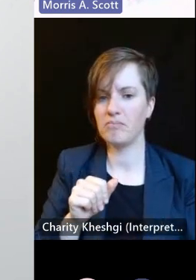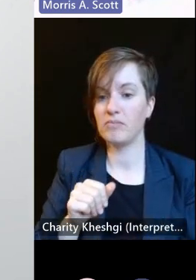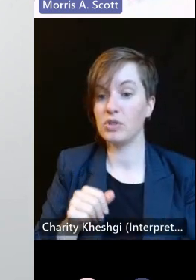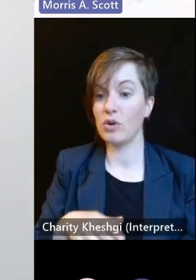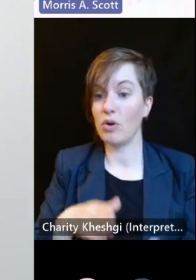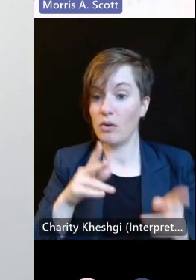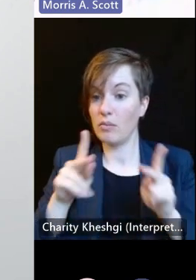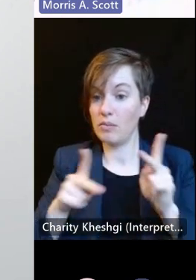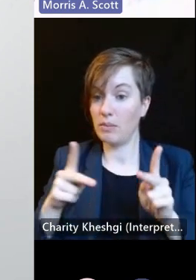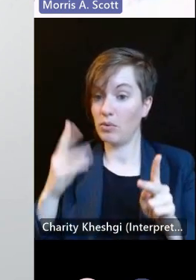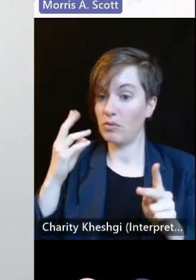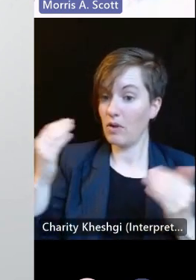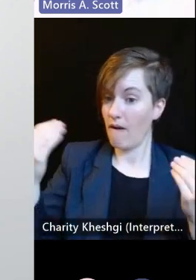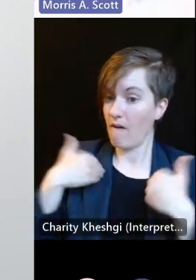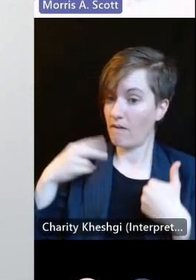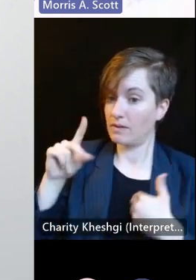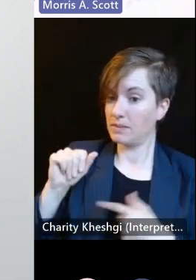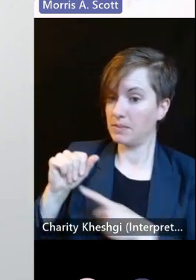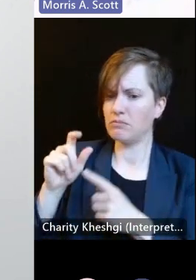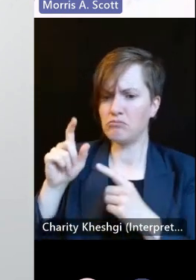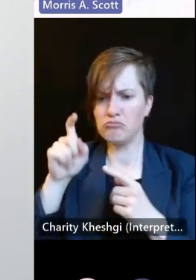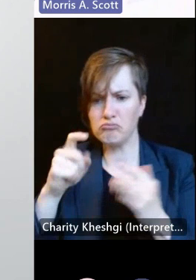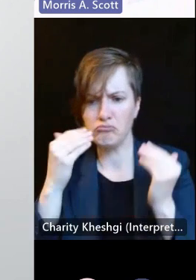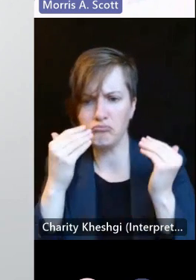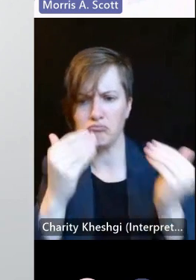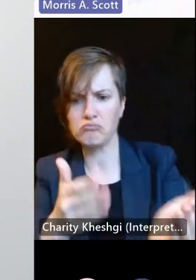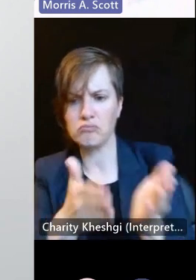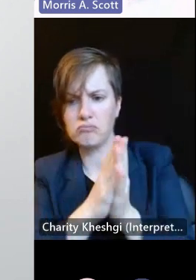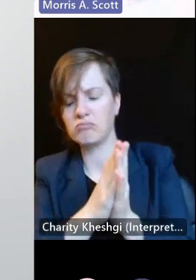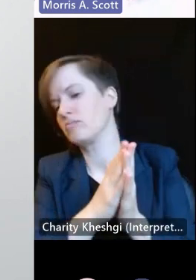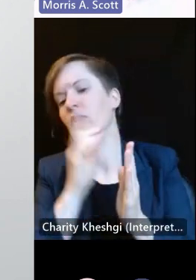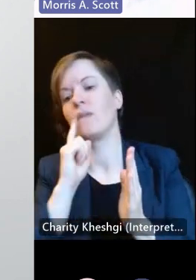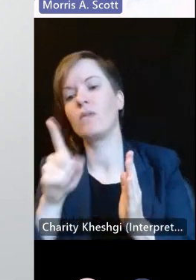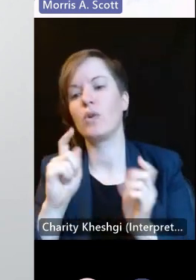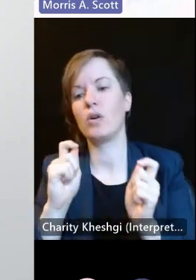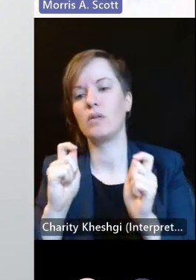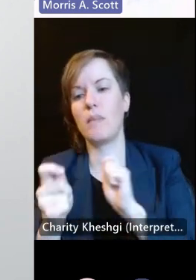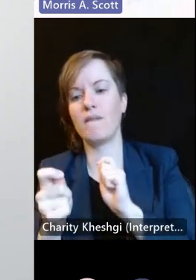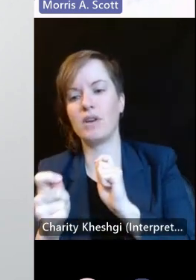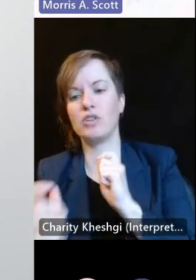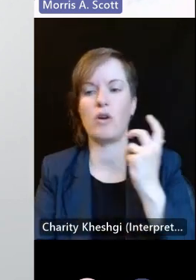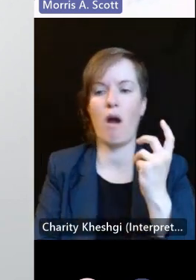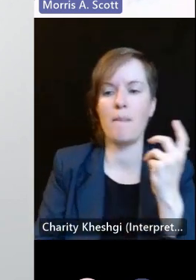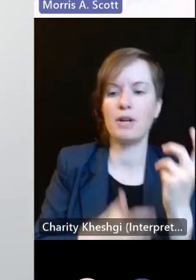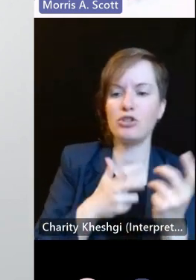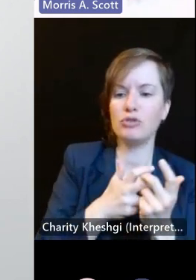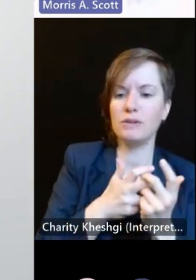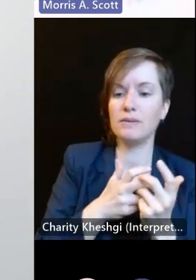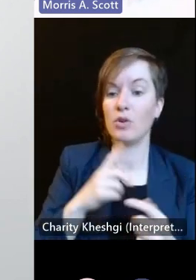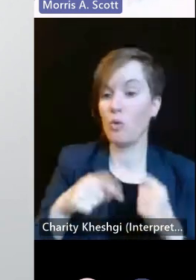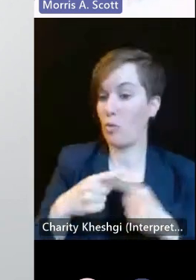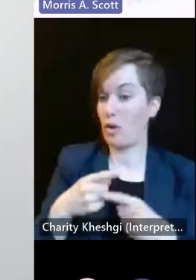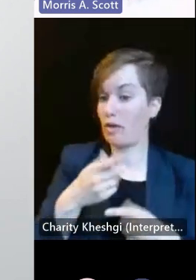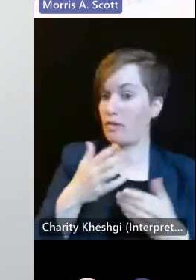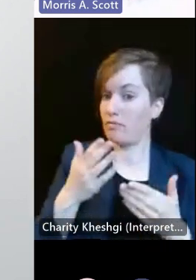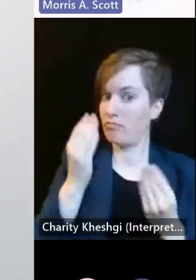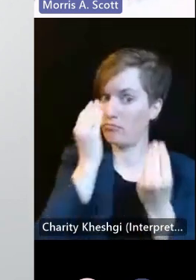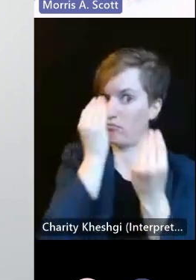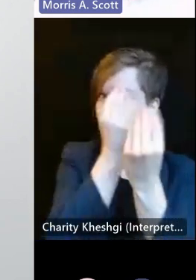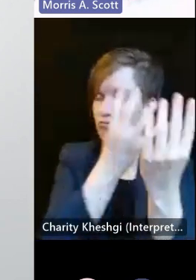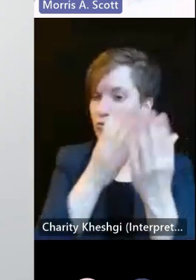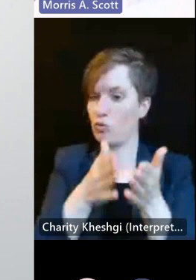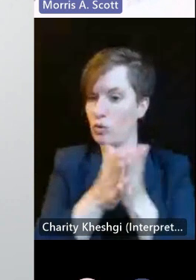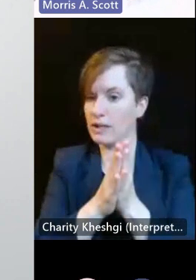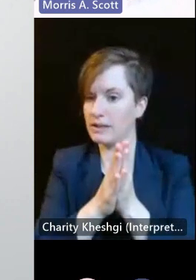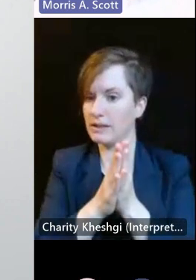reasonable accommodation or modification. And once that request is made, there must be a response in some form